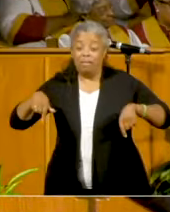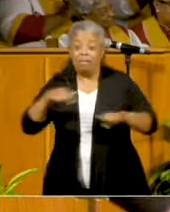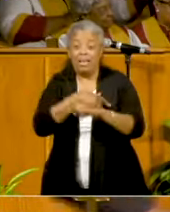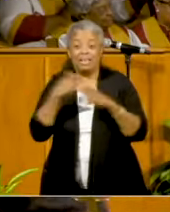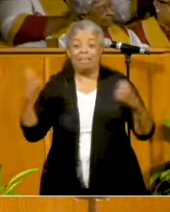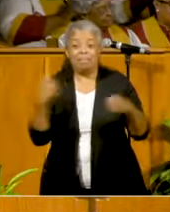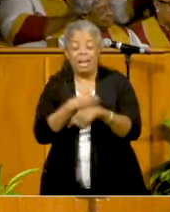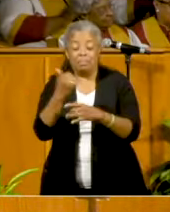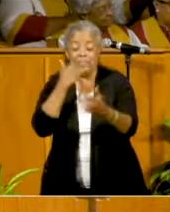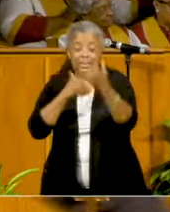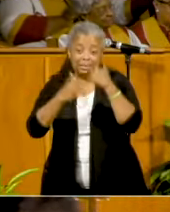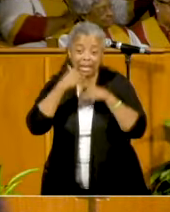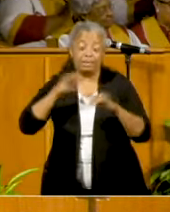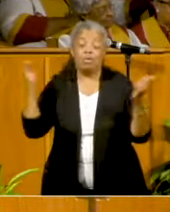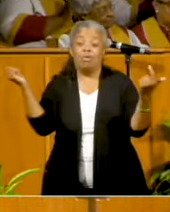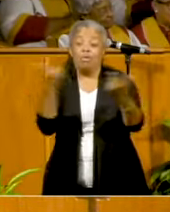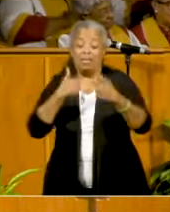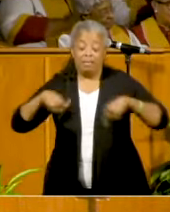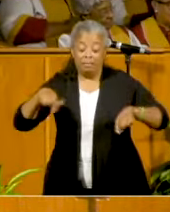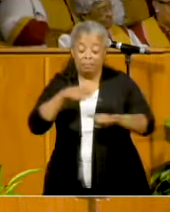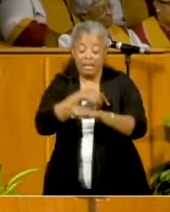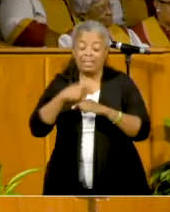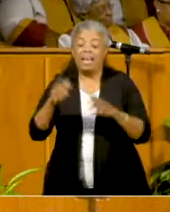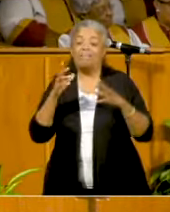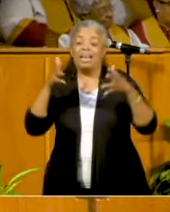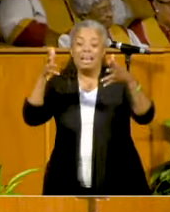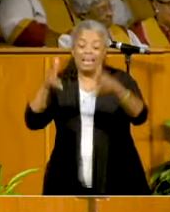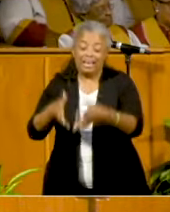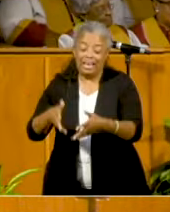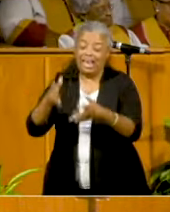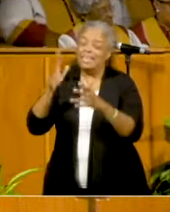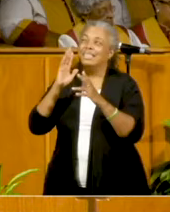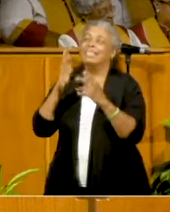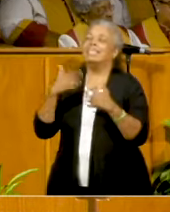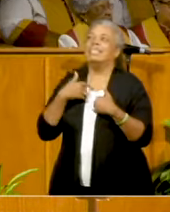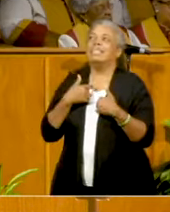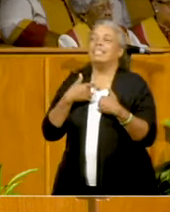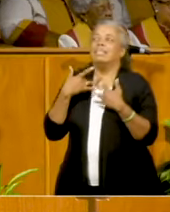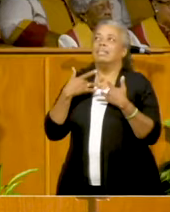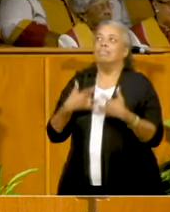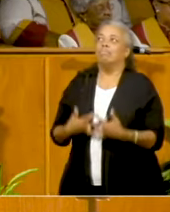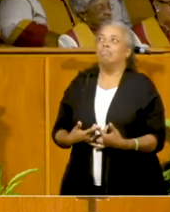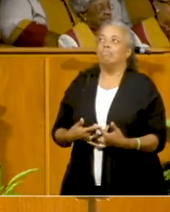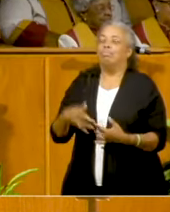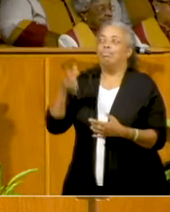have made mistakes. All of us have let God down.